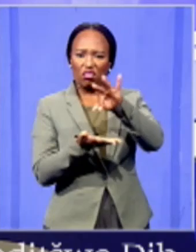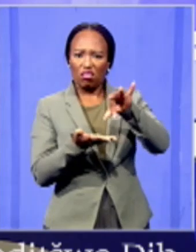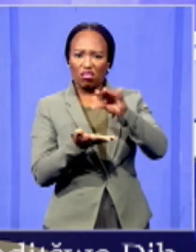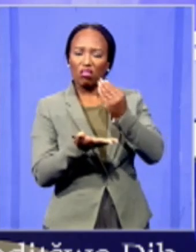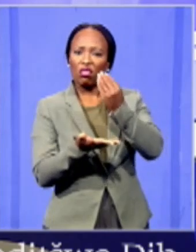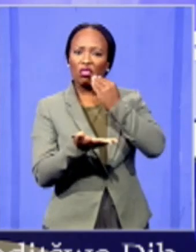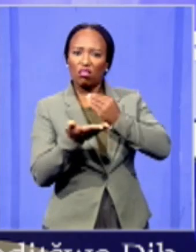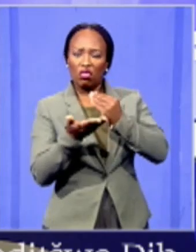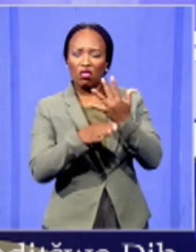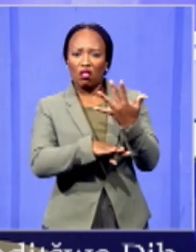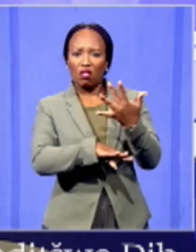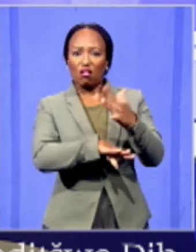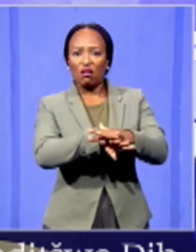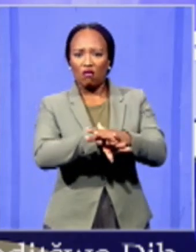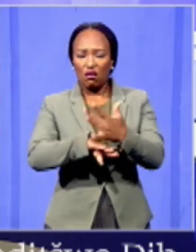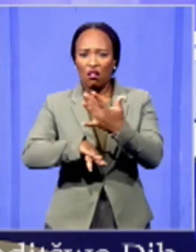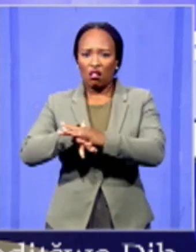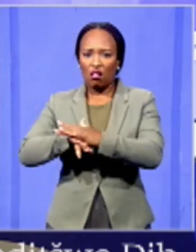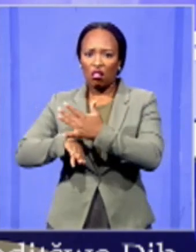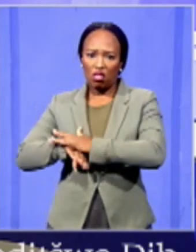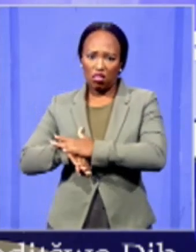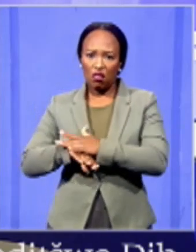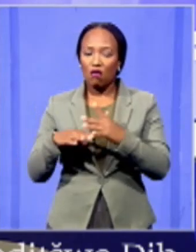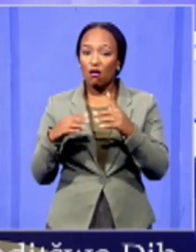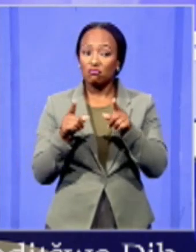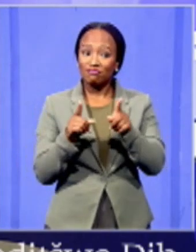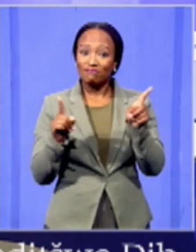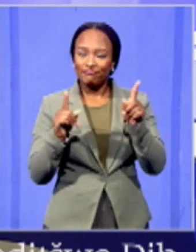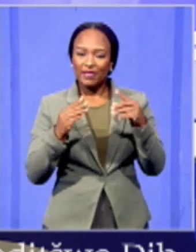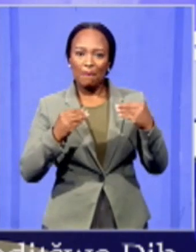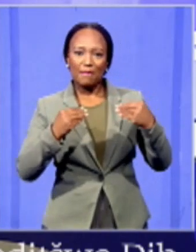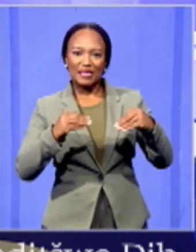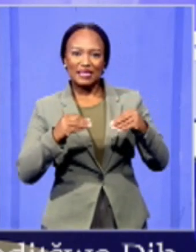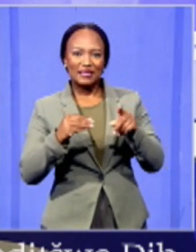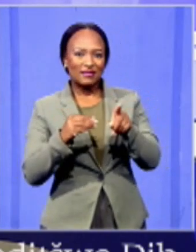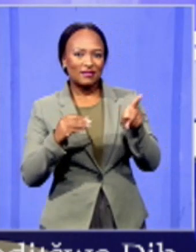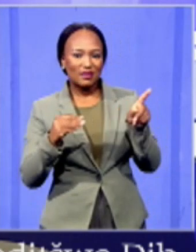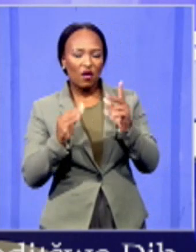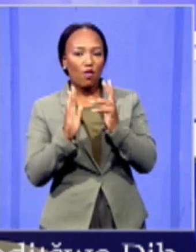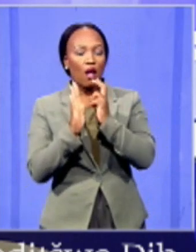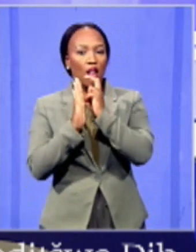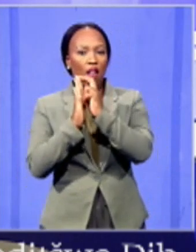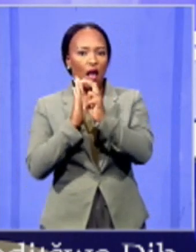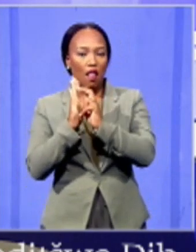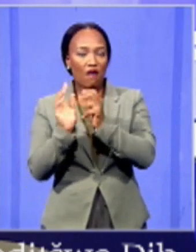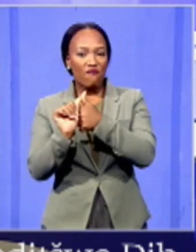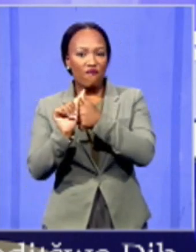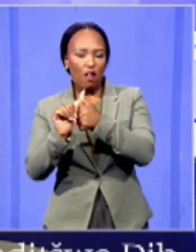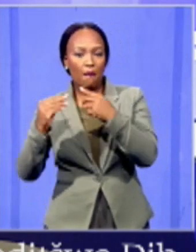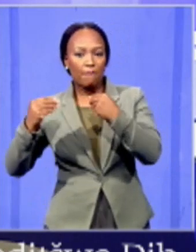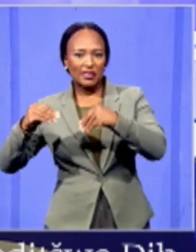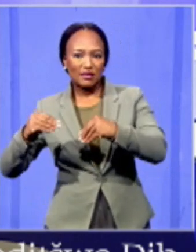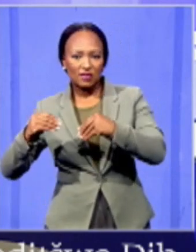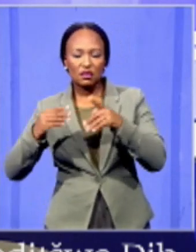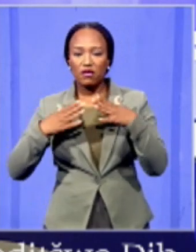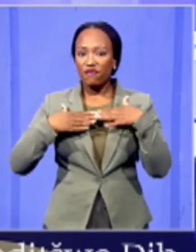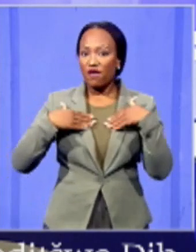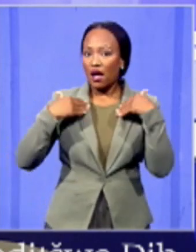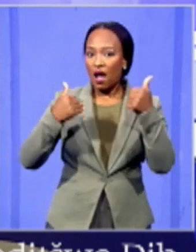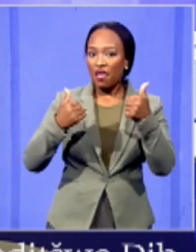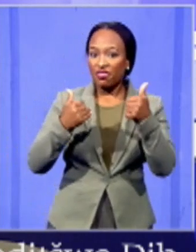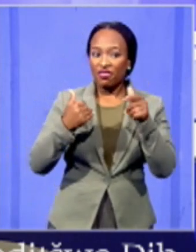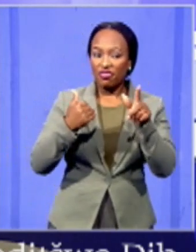dijong. Dikgwebo tšeo di gatago tšeo di sa gatego ka mošito o tee le melao ya boingwadišo bja dikgwebo le ya tša maphelo di